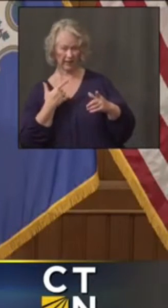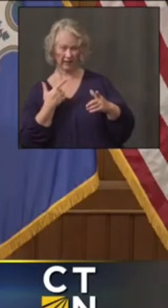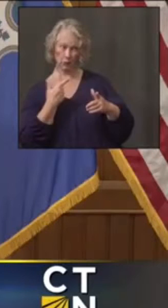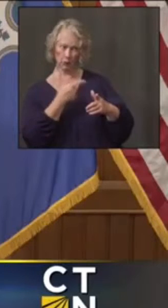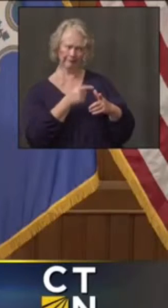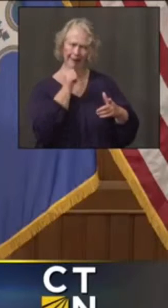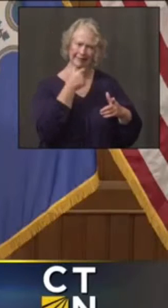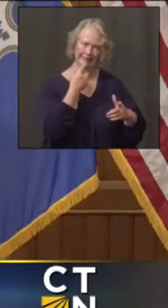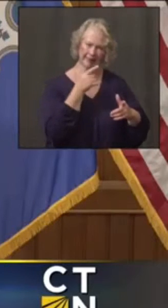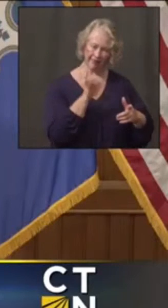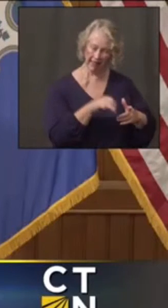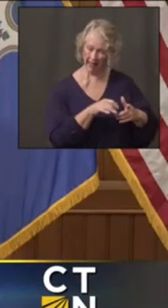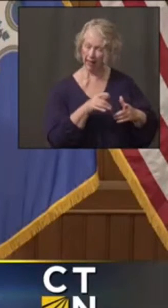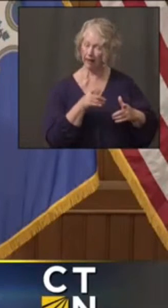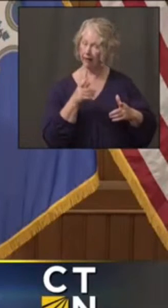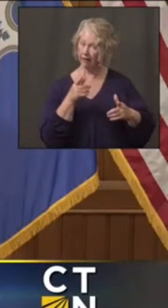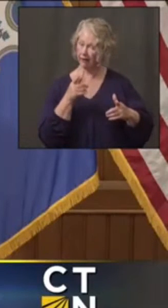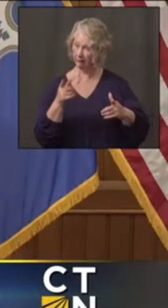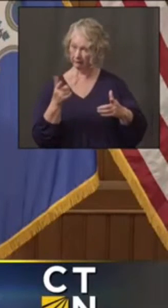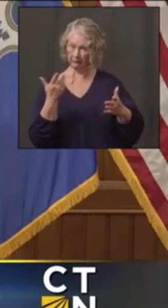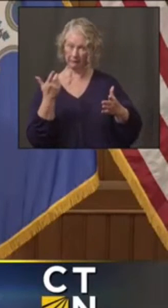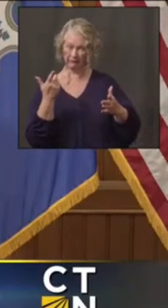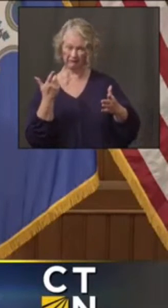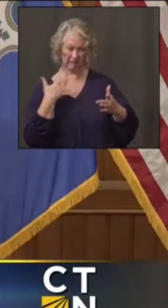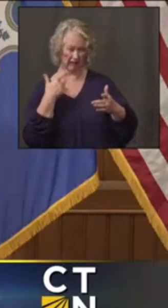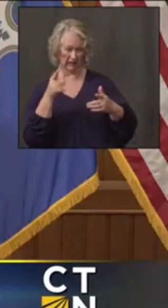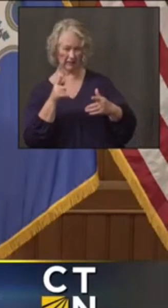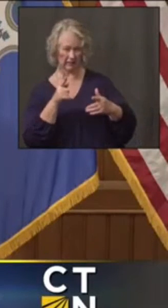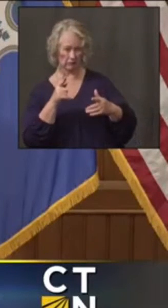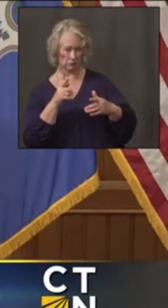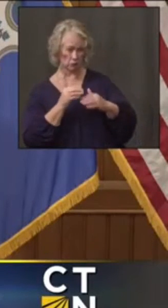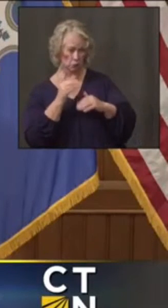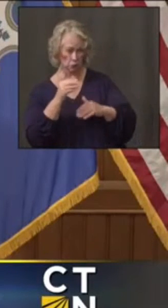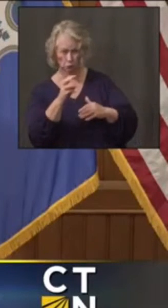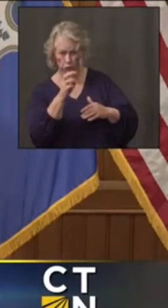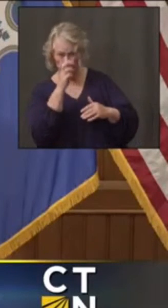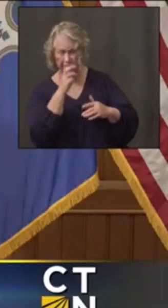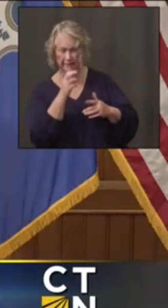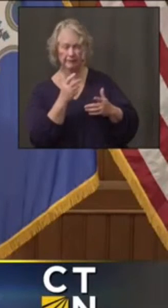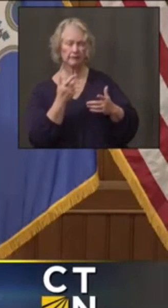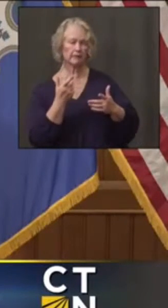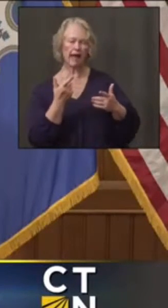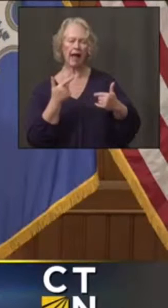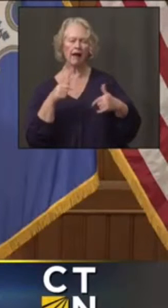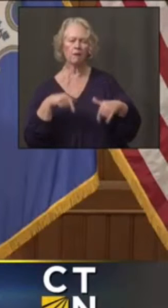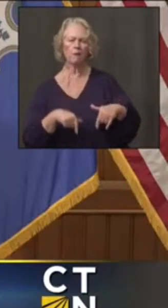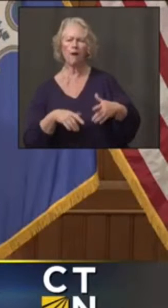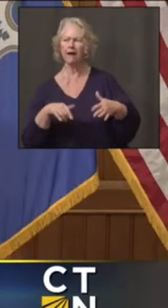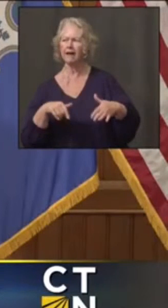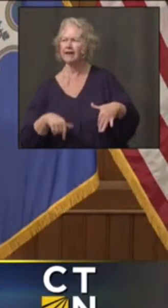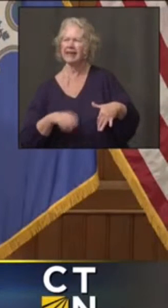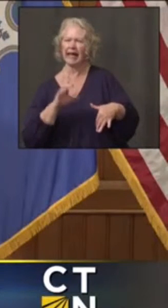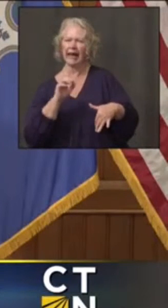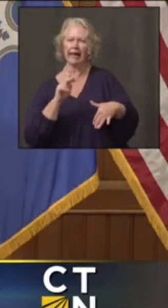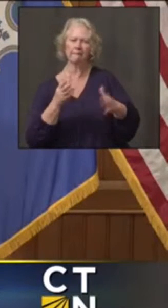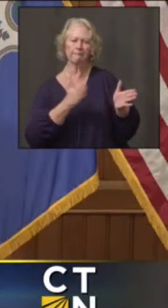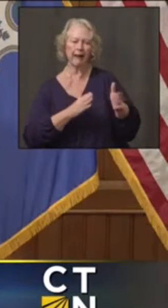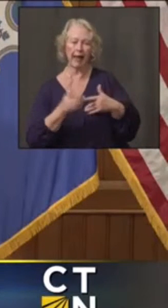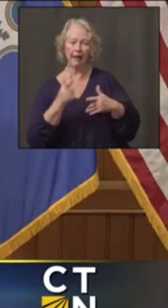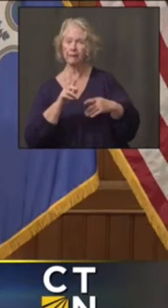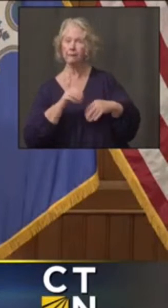the state have a plan going forward for all of the kids who are going to be moving out and moving back with the Thanksgiving